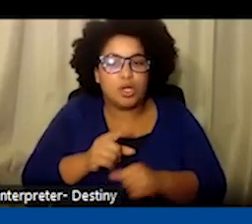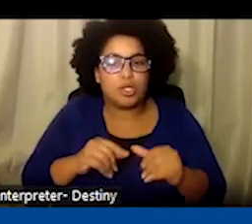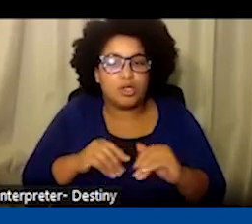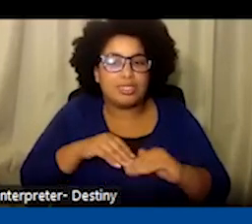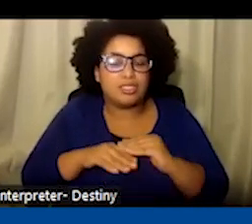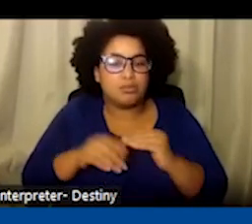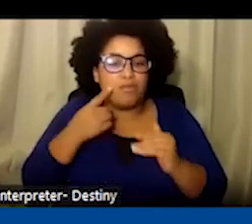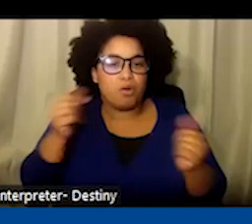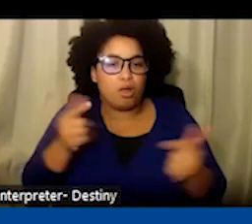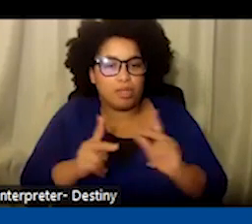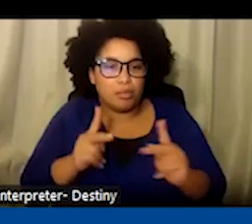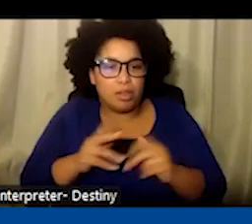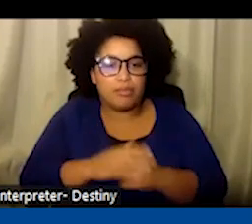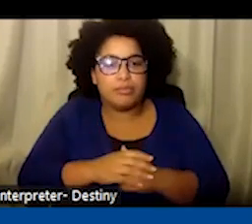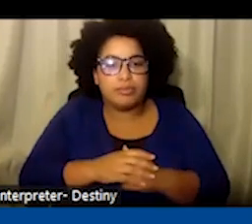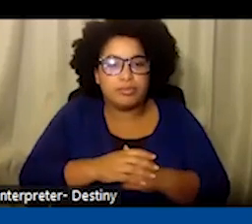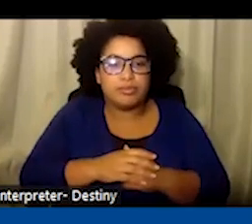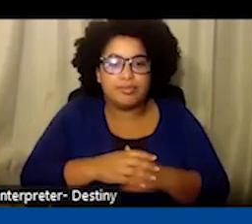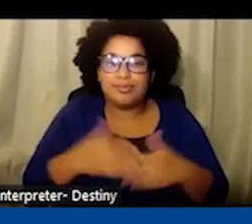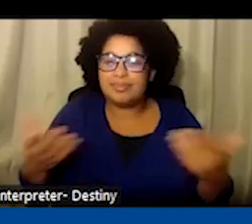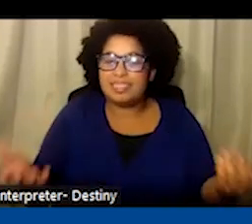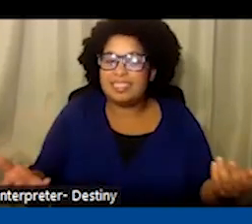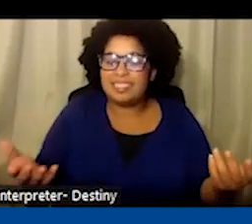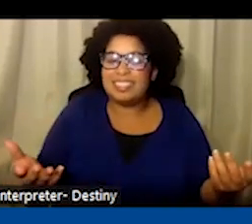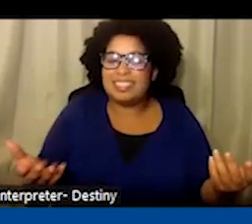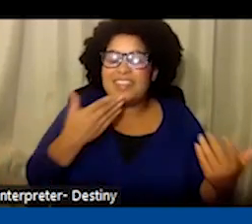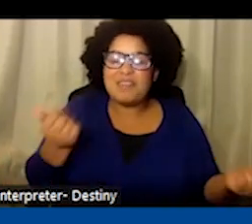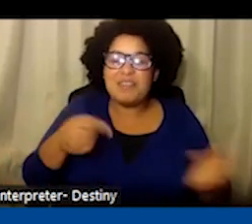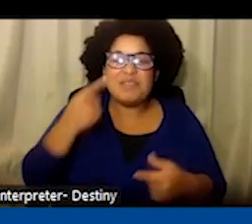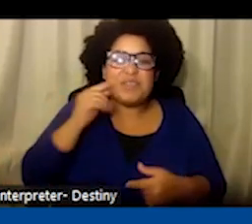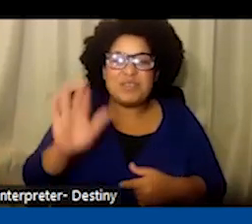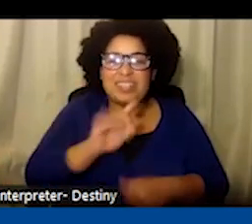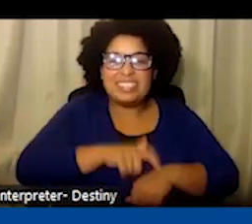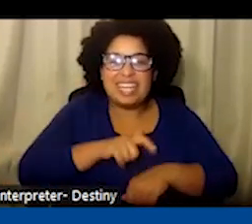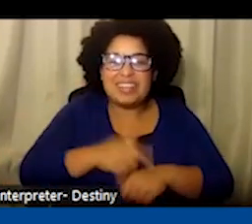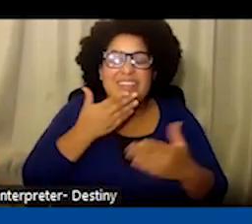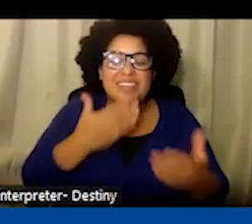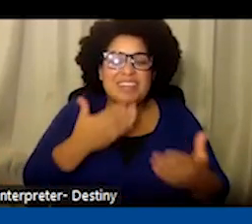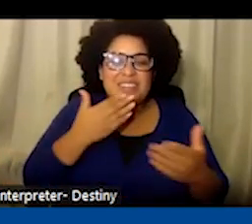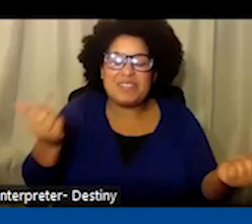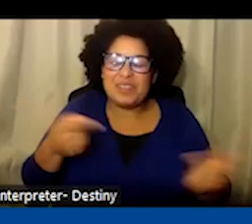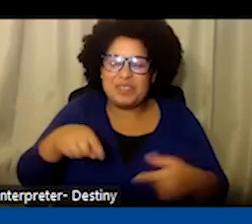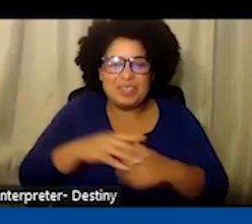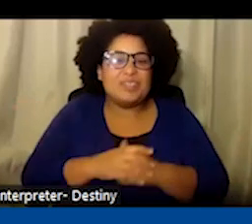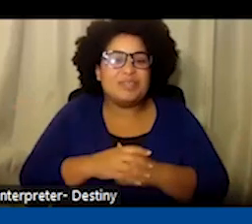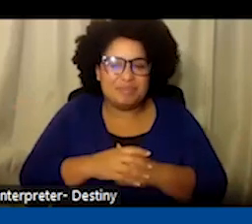everyone. Now, with that said, I just want to say thank you to everyone for your time. Gracias a todos.